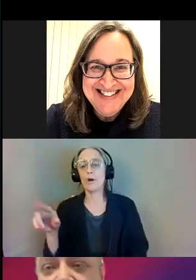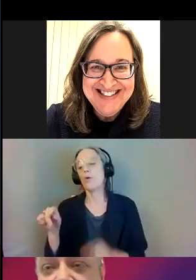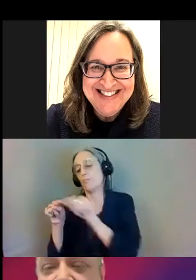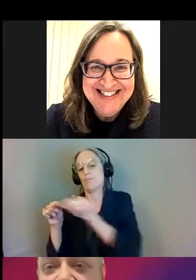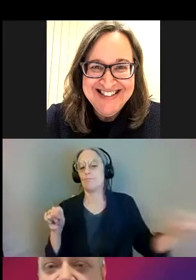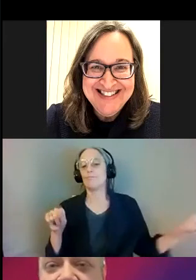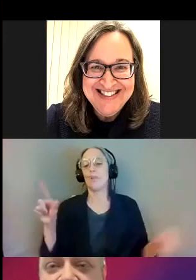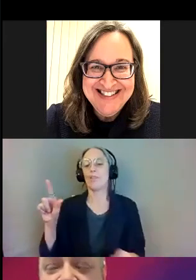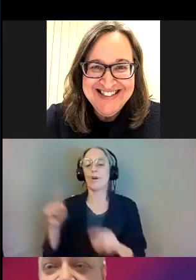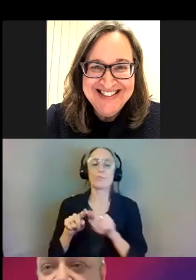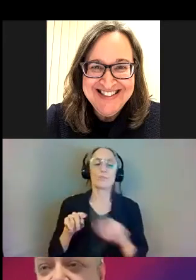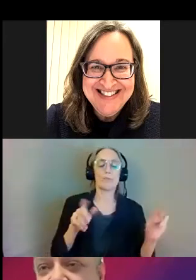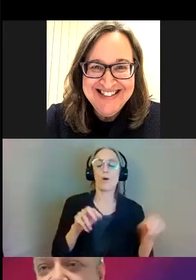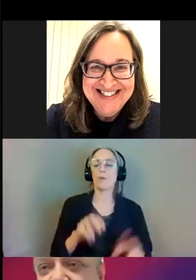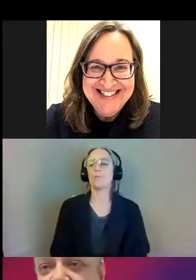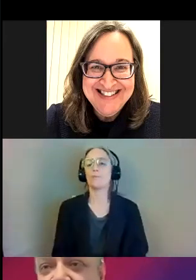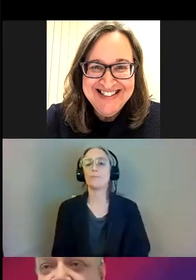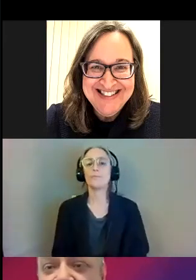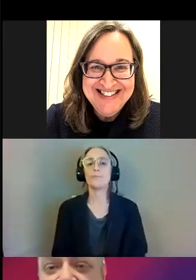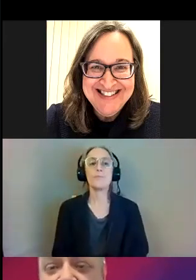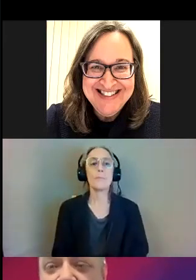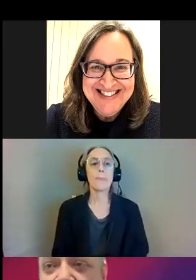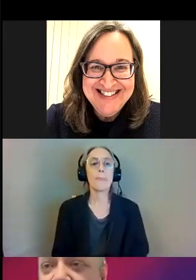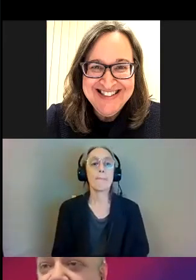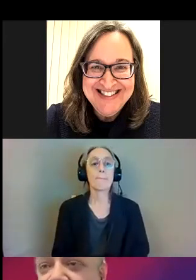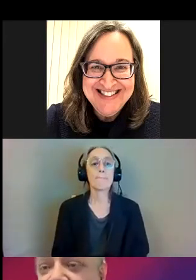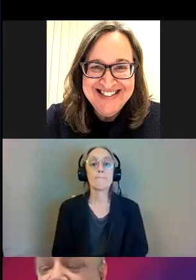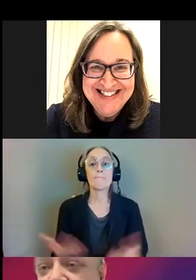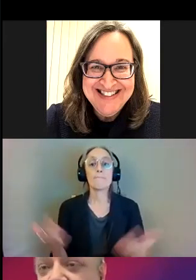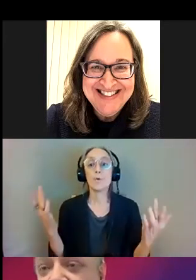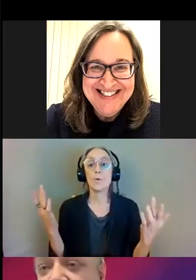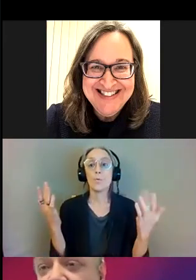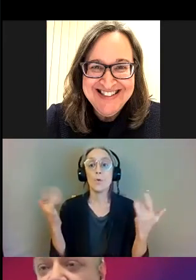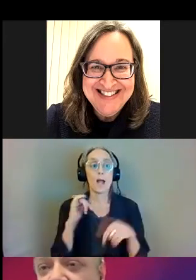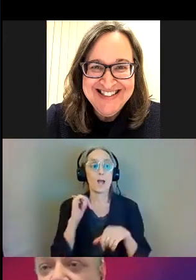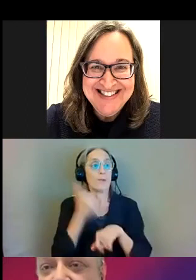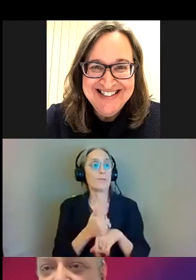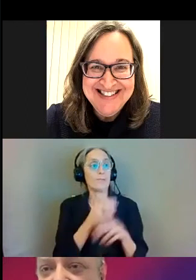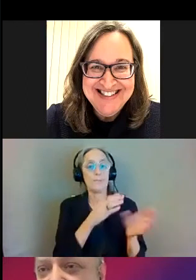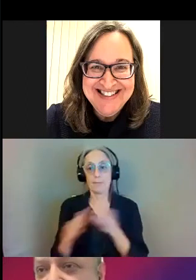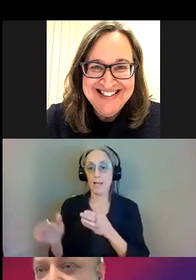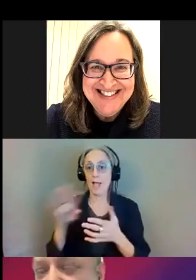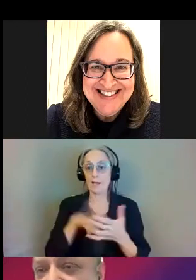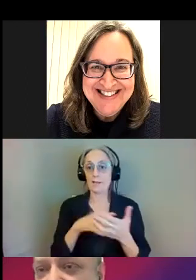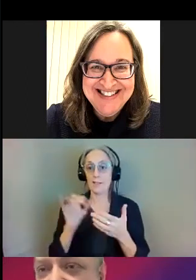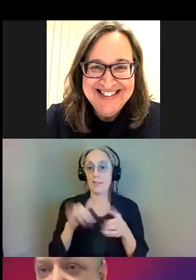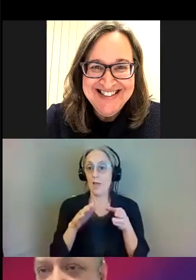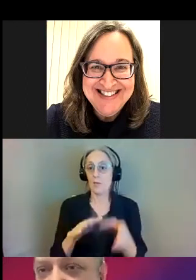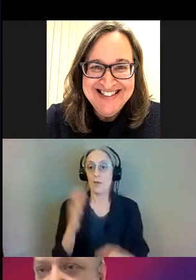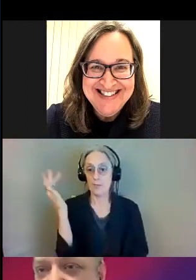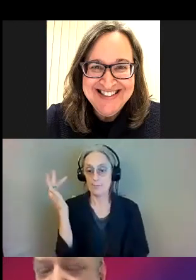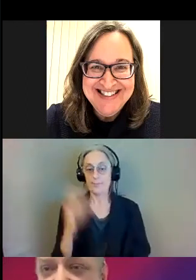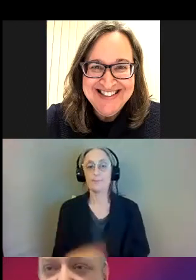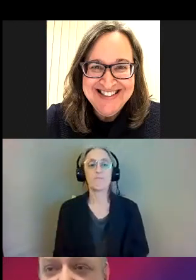Going to get into a little bit of the construction approach of why we're staging it the way we are. Here's a